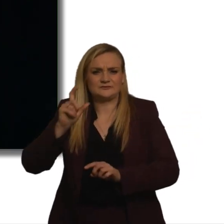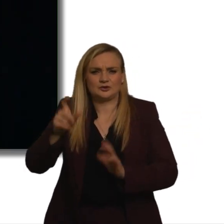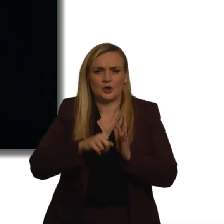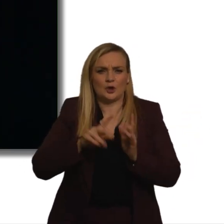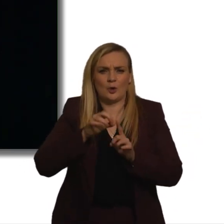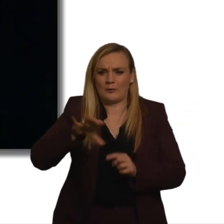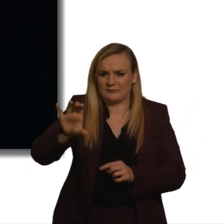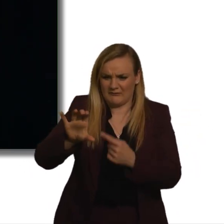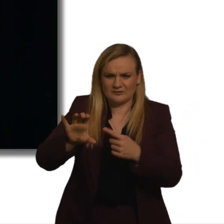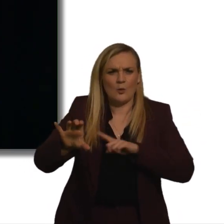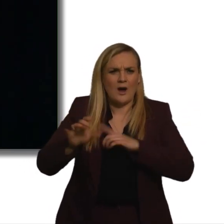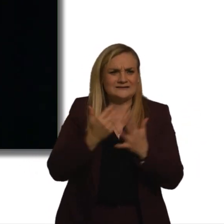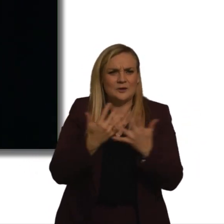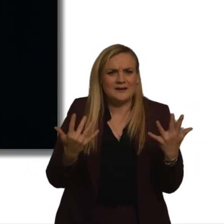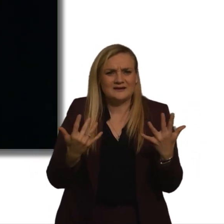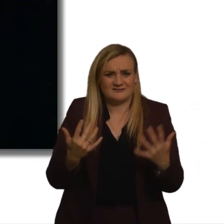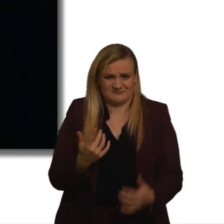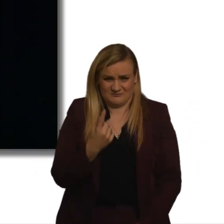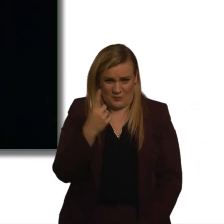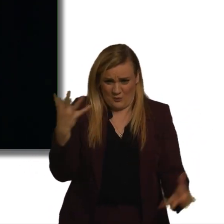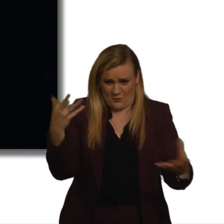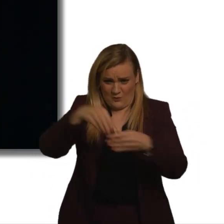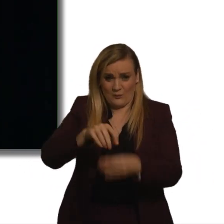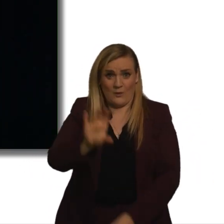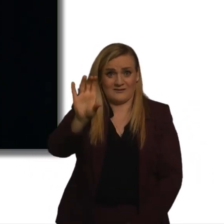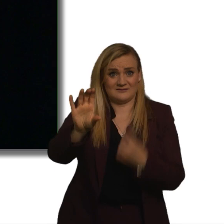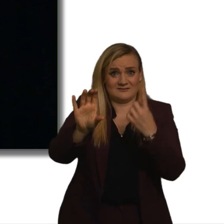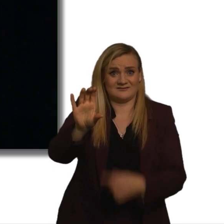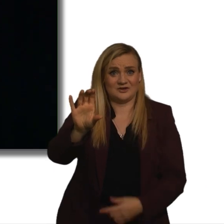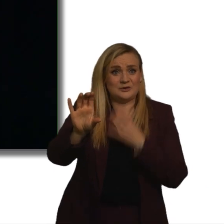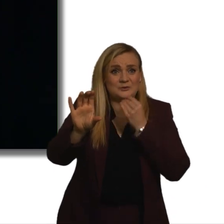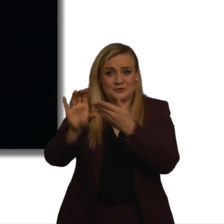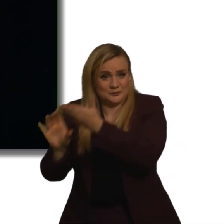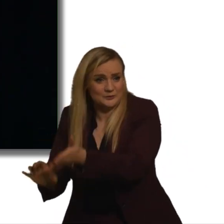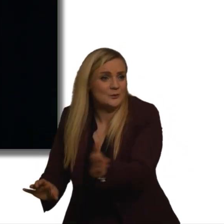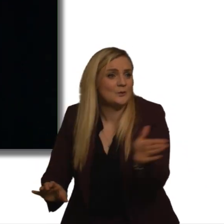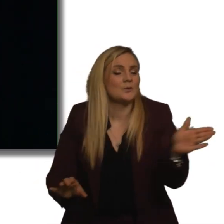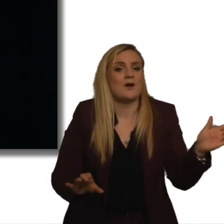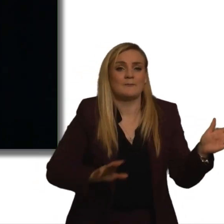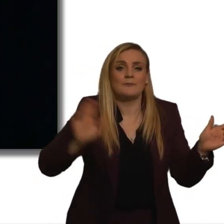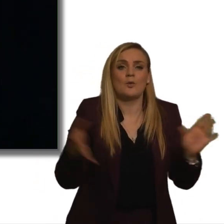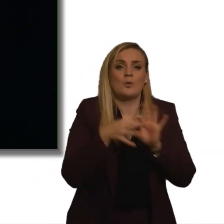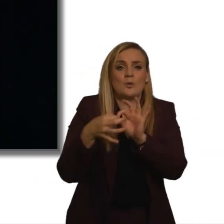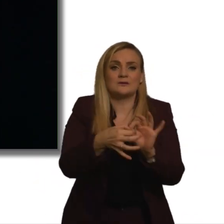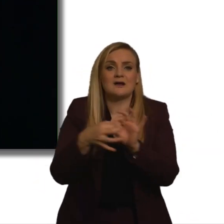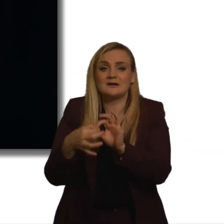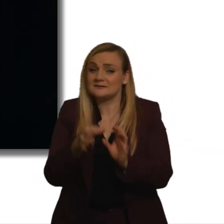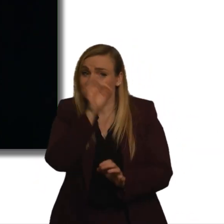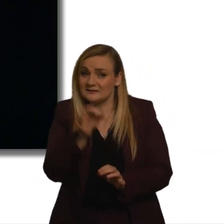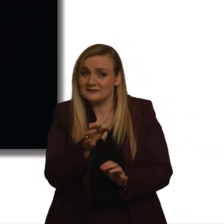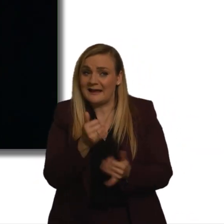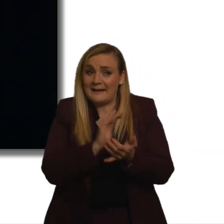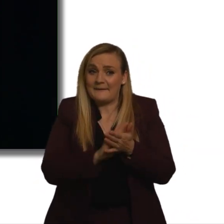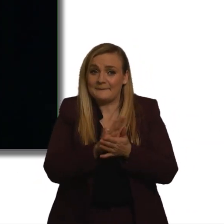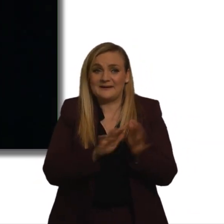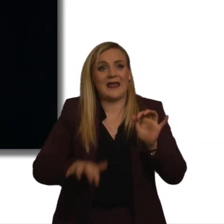And could we not just have one card instead, which you could use across all societies? And surely that would cut down on